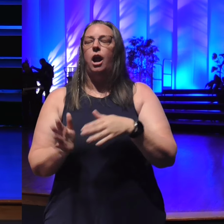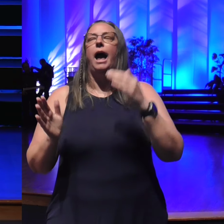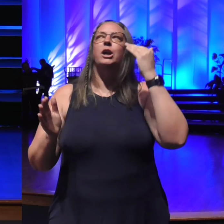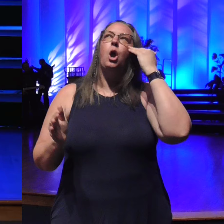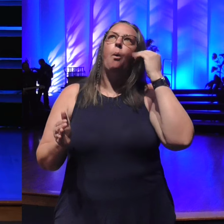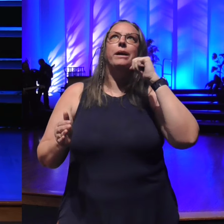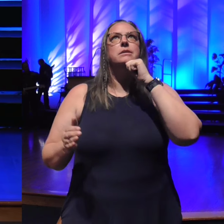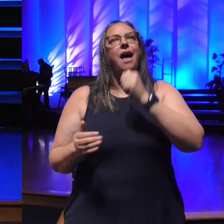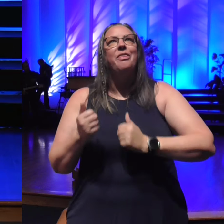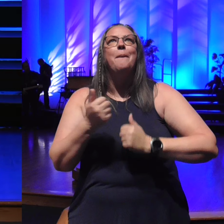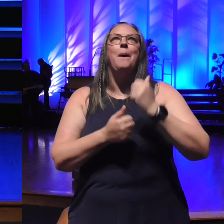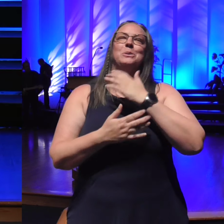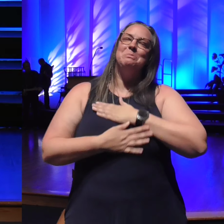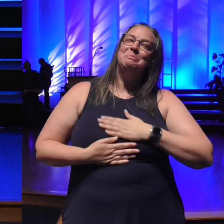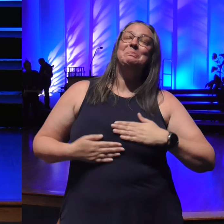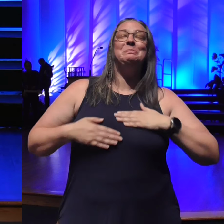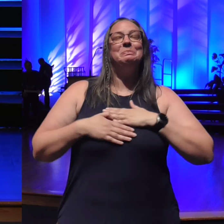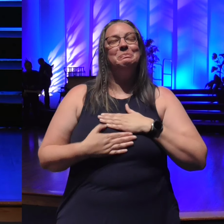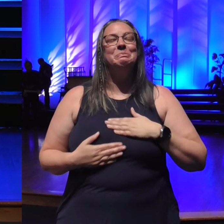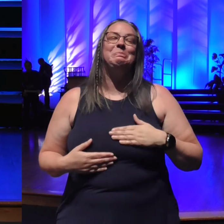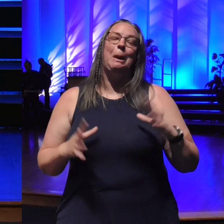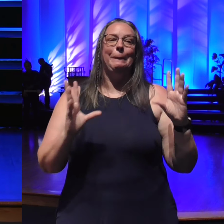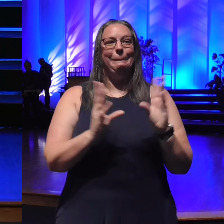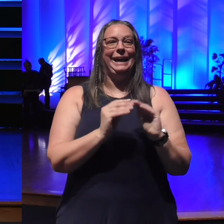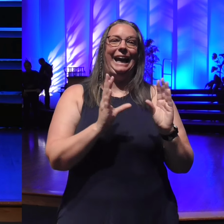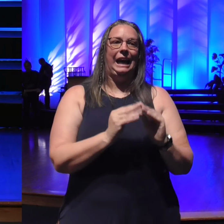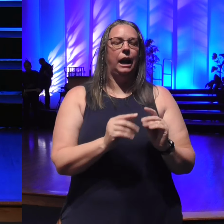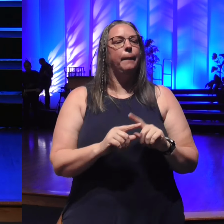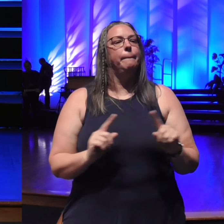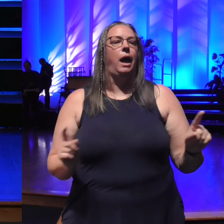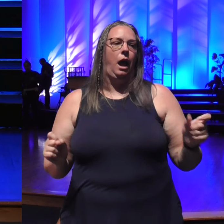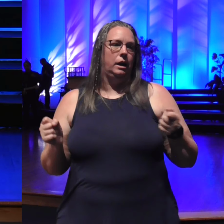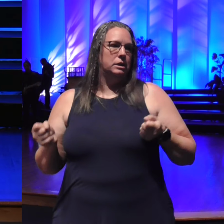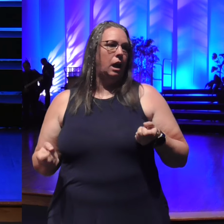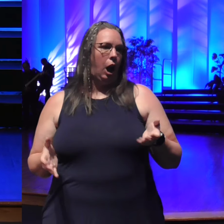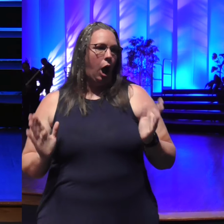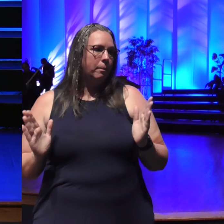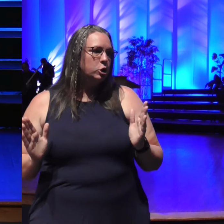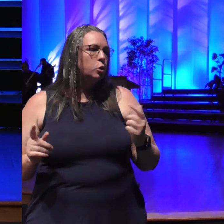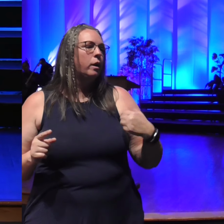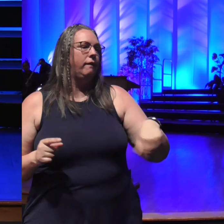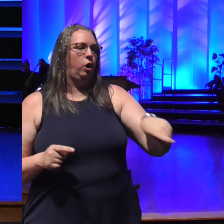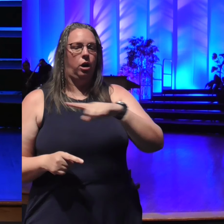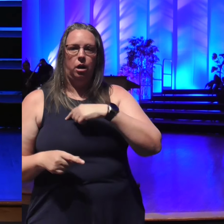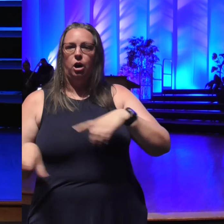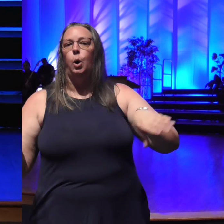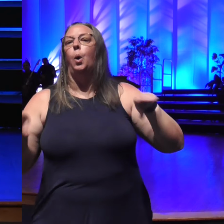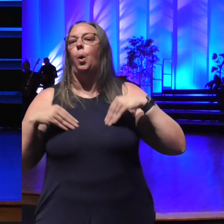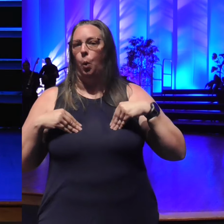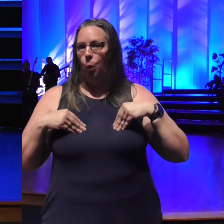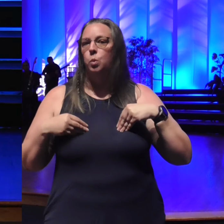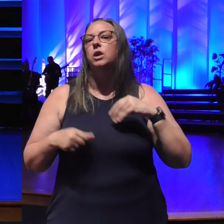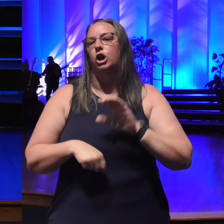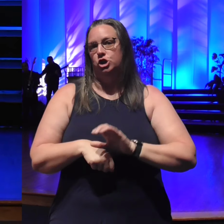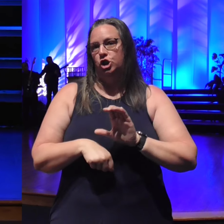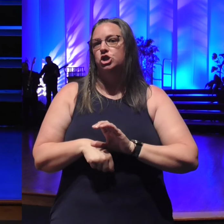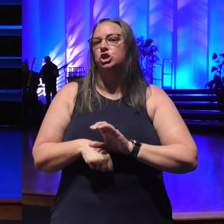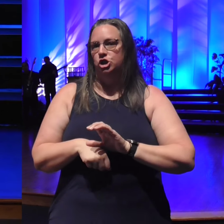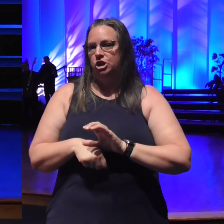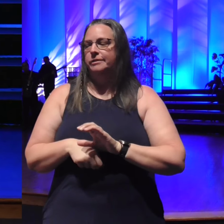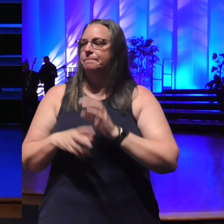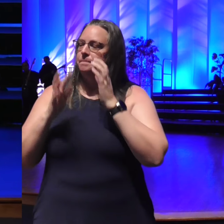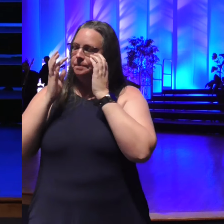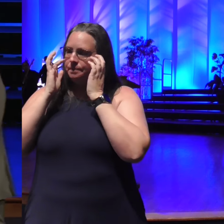most entertaining event of the year, but it's a great opportunity for all of us to be in ownership of our beloved Mile High